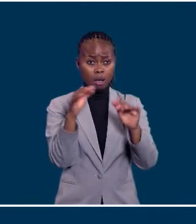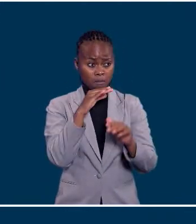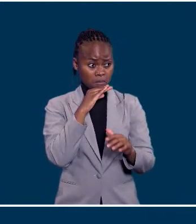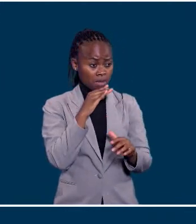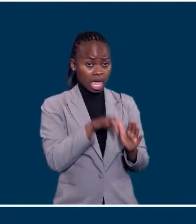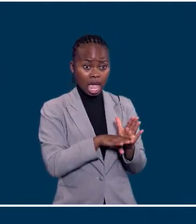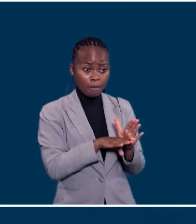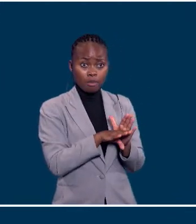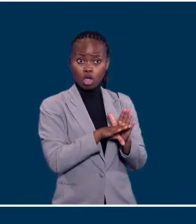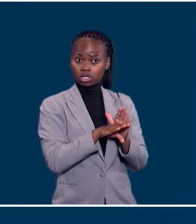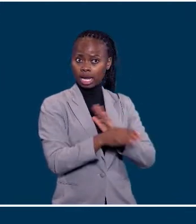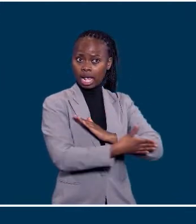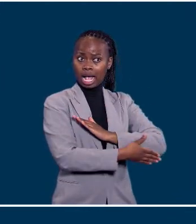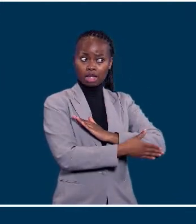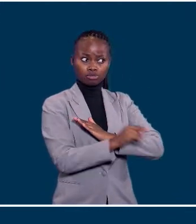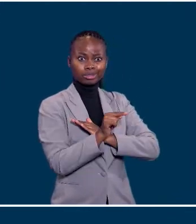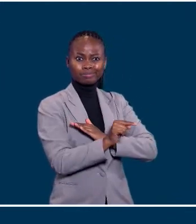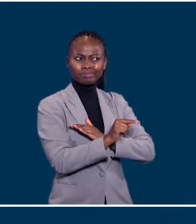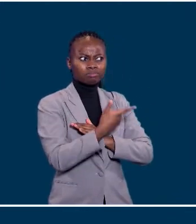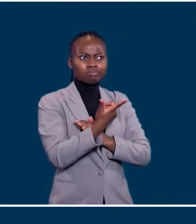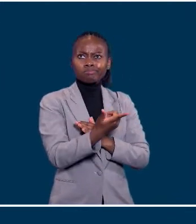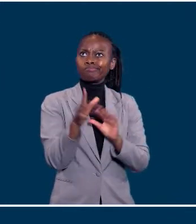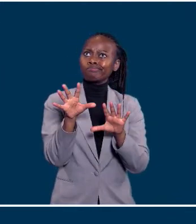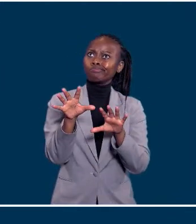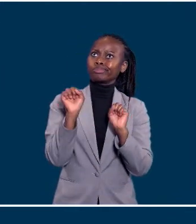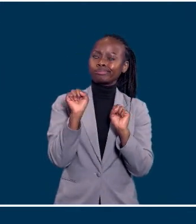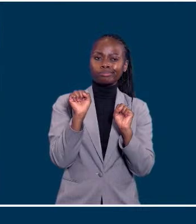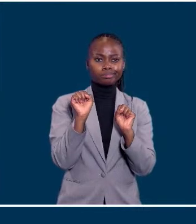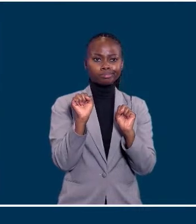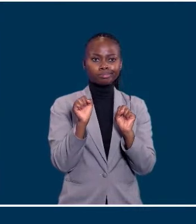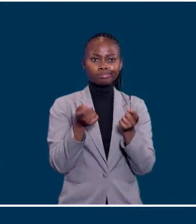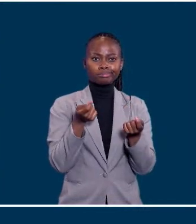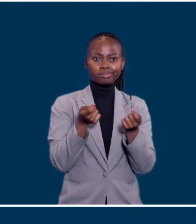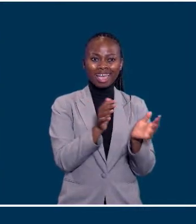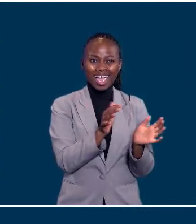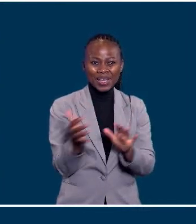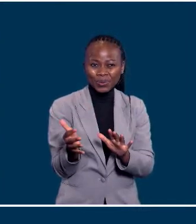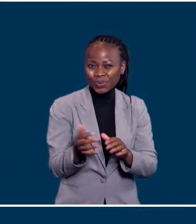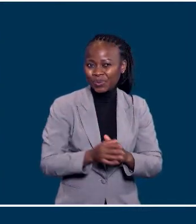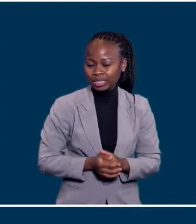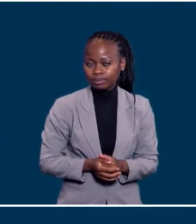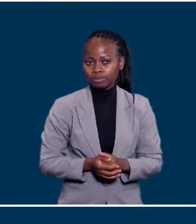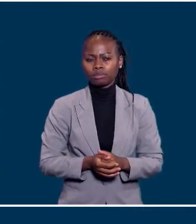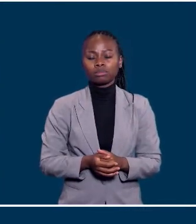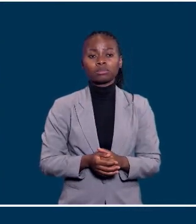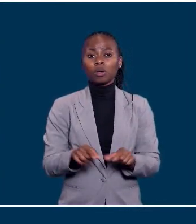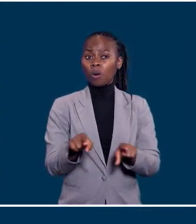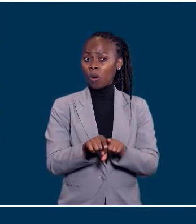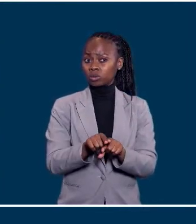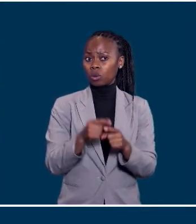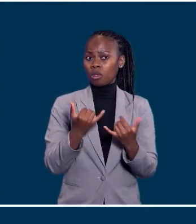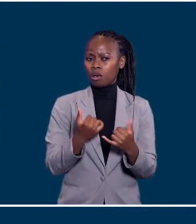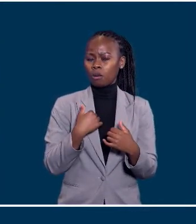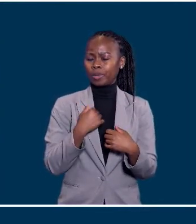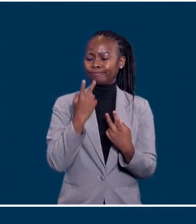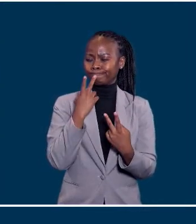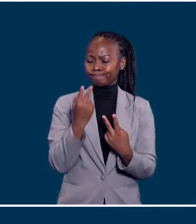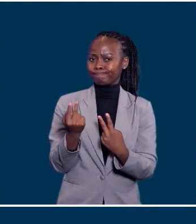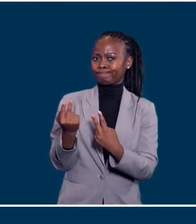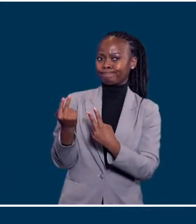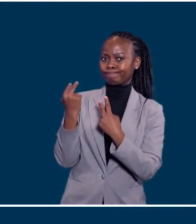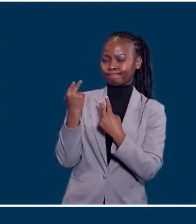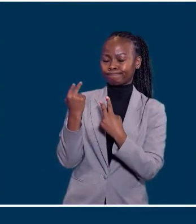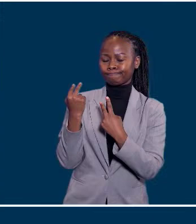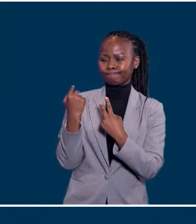then finally, our inflation forecast is certainly better, and in particular, if we look back at it, the